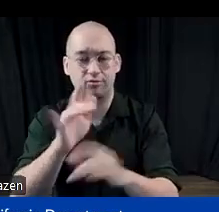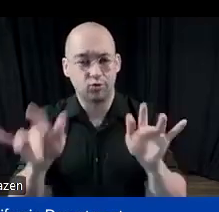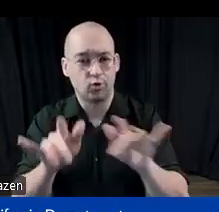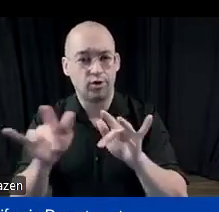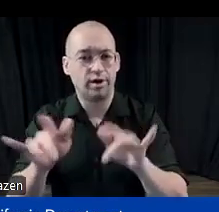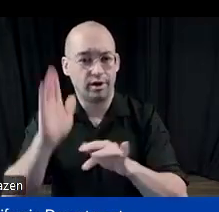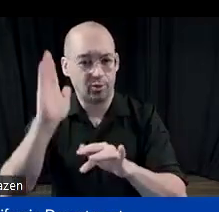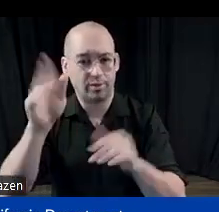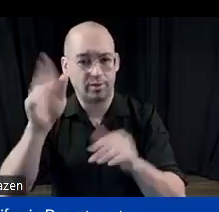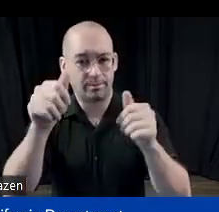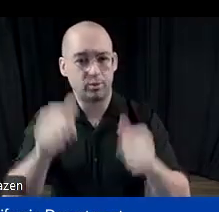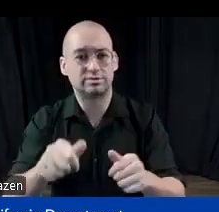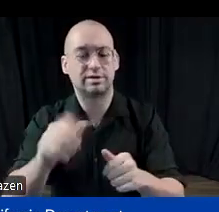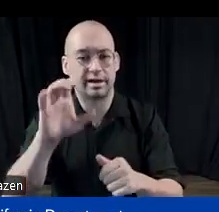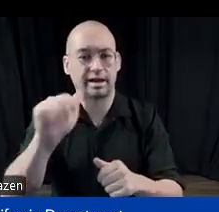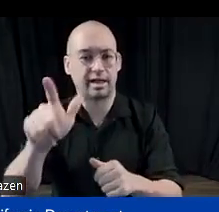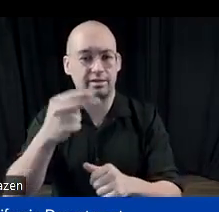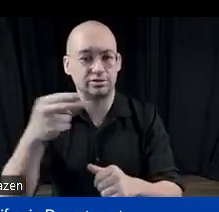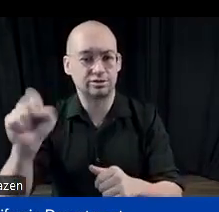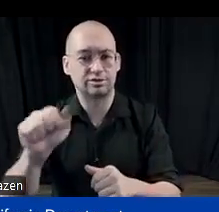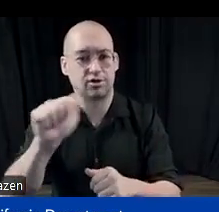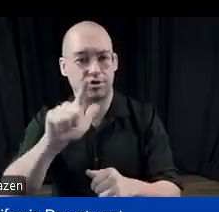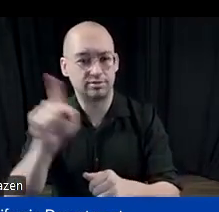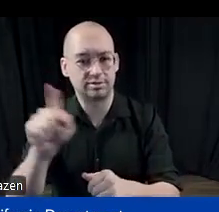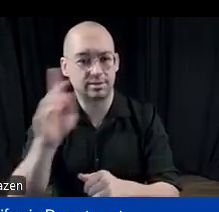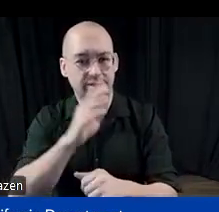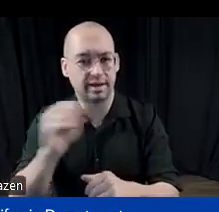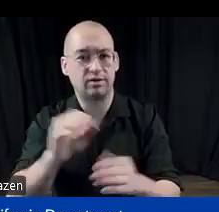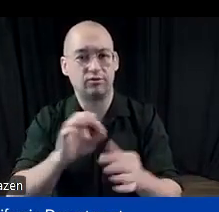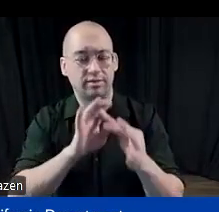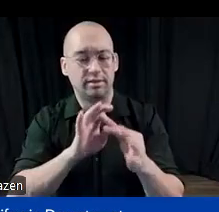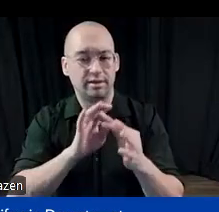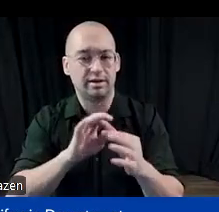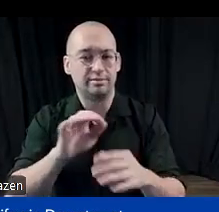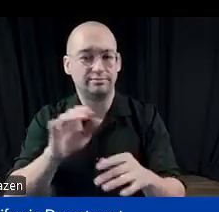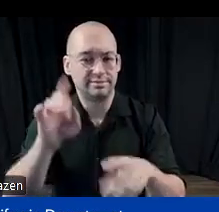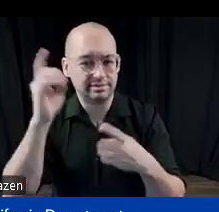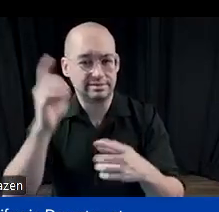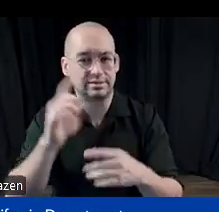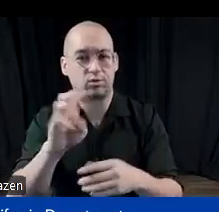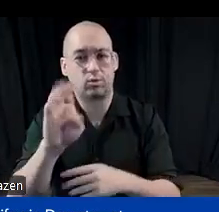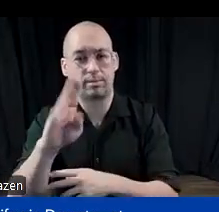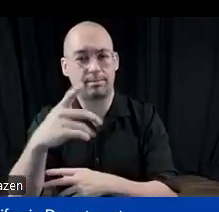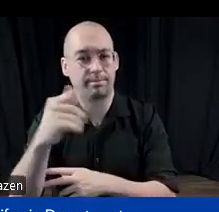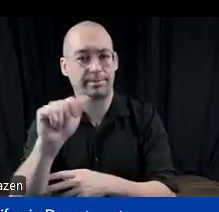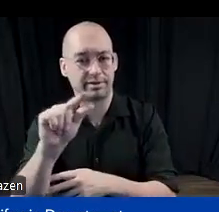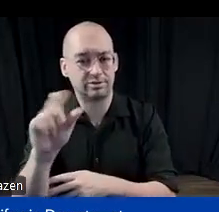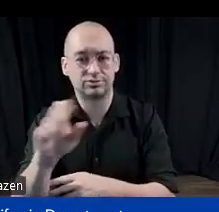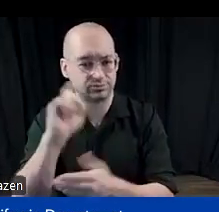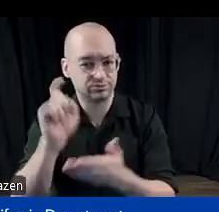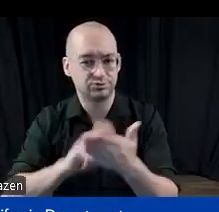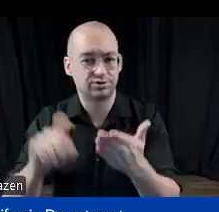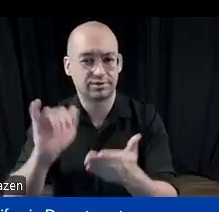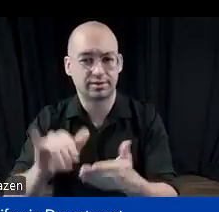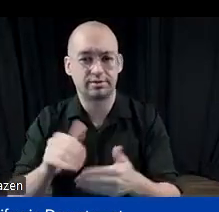Alzheimer's Disease and Related Conditions Advisory Committee webpage. So please check that out. Next slide.